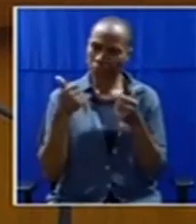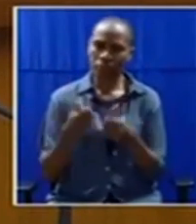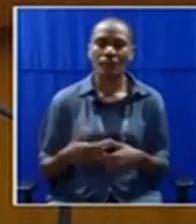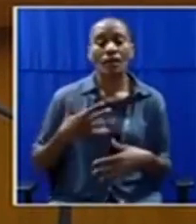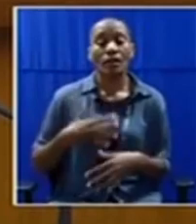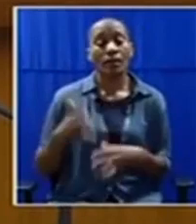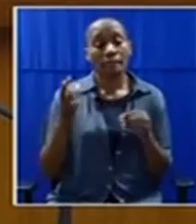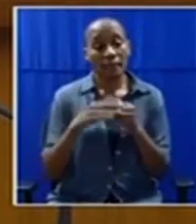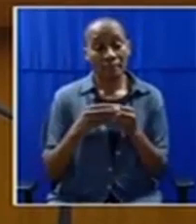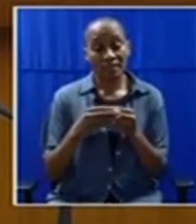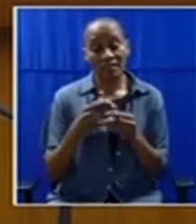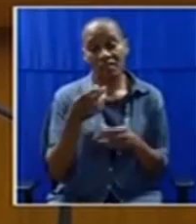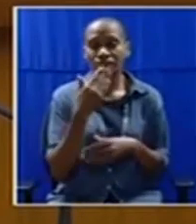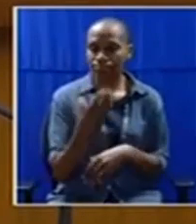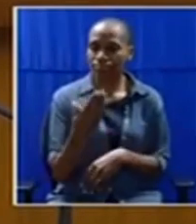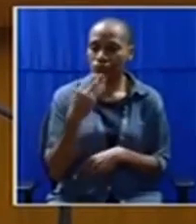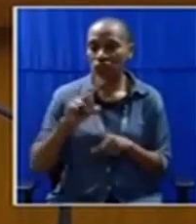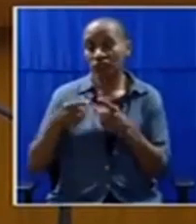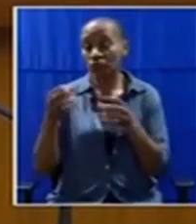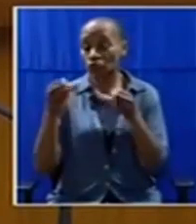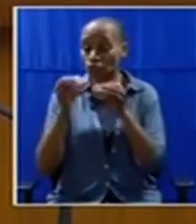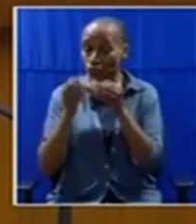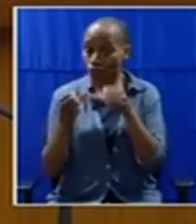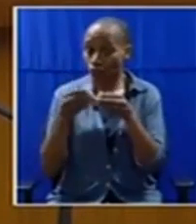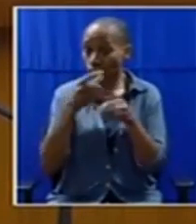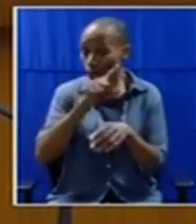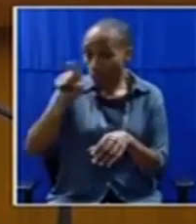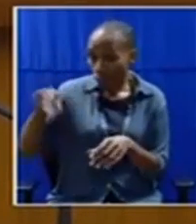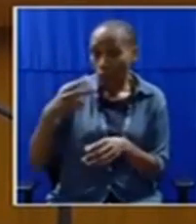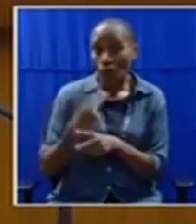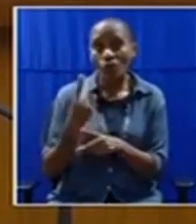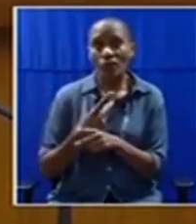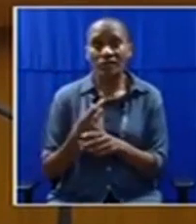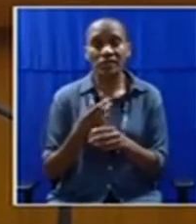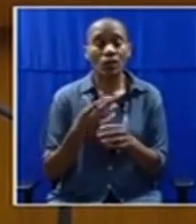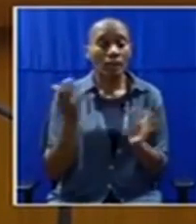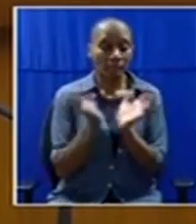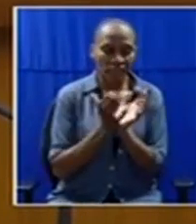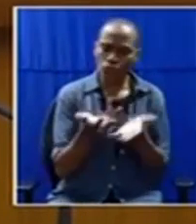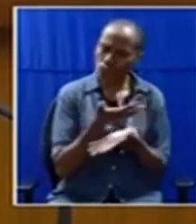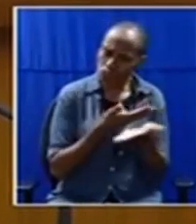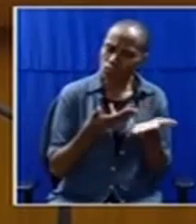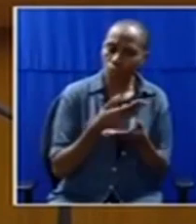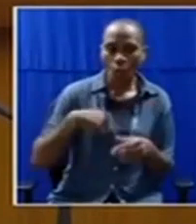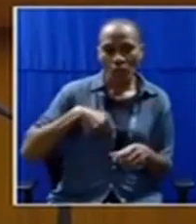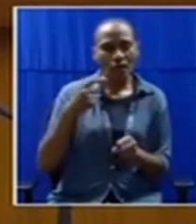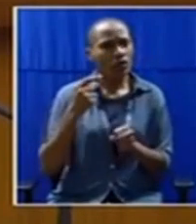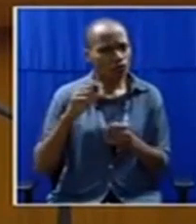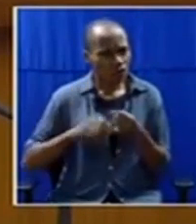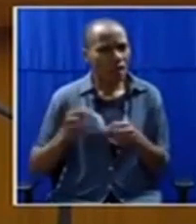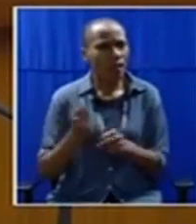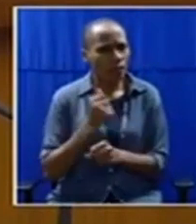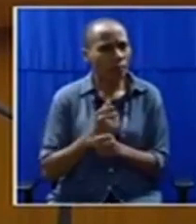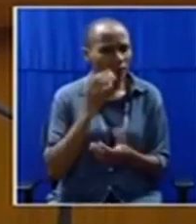my colleagues from the other parties who regularly participated in the Chief Whips Forum, ensuring that we collectively